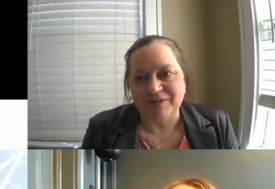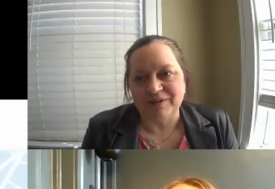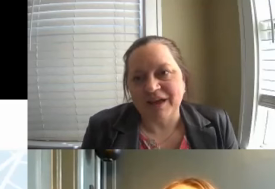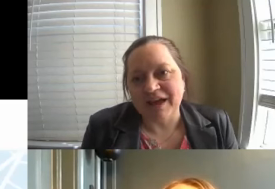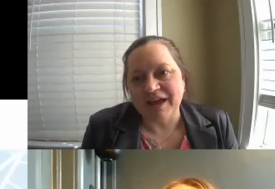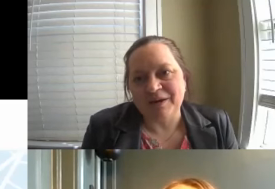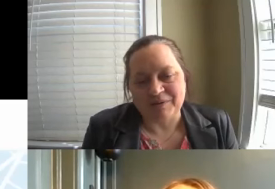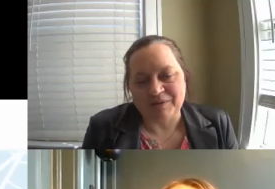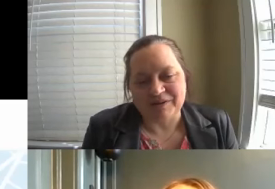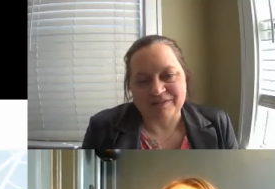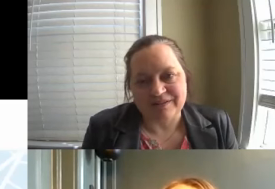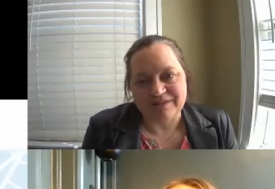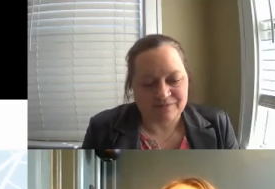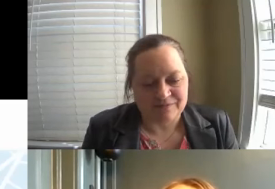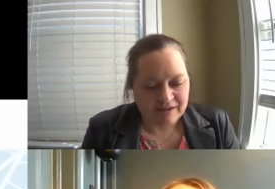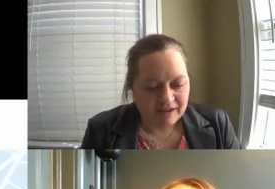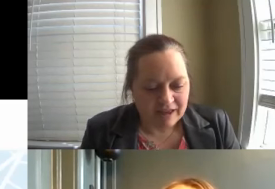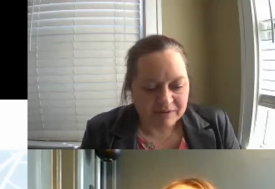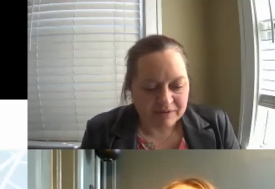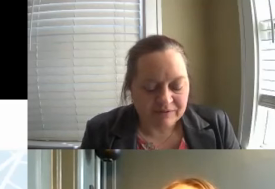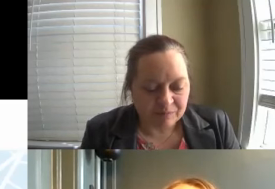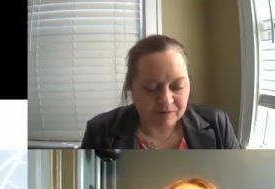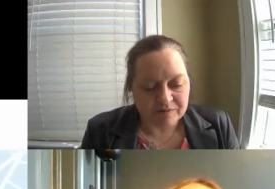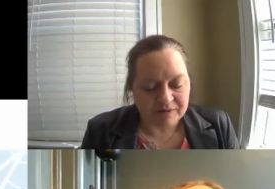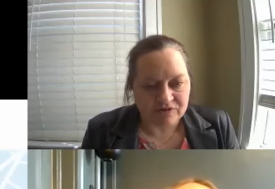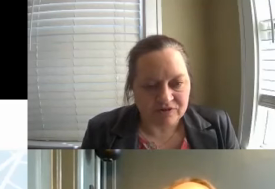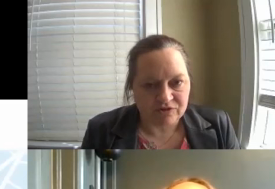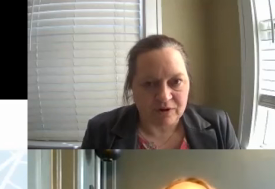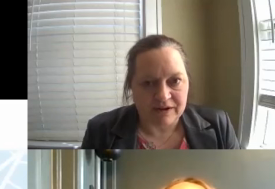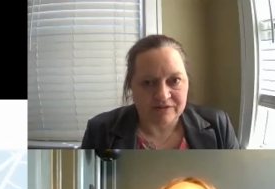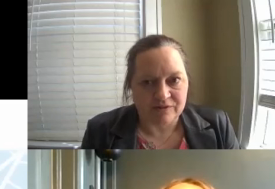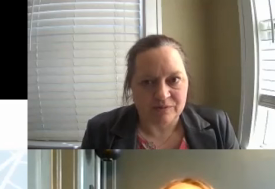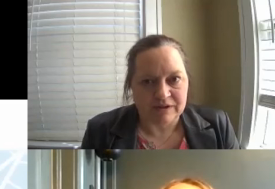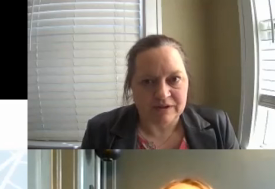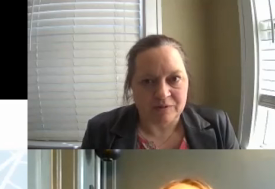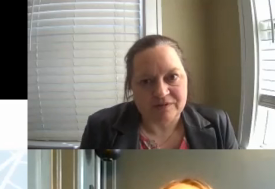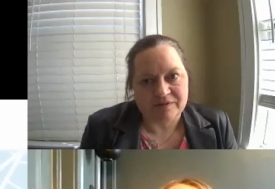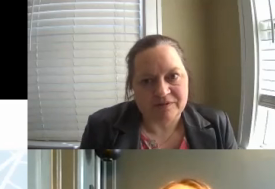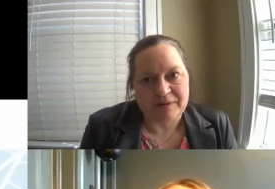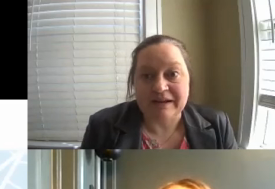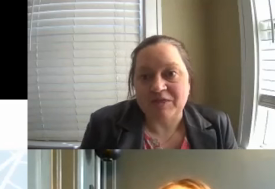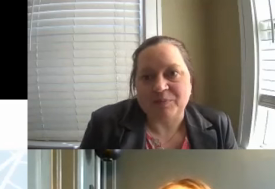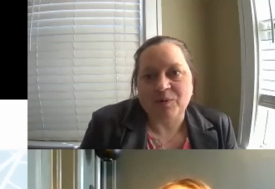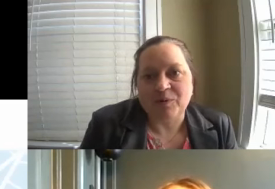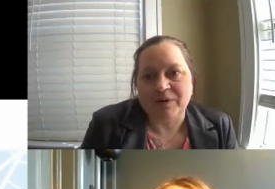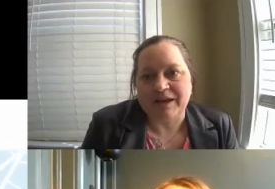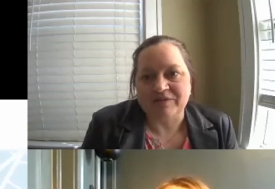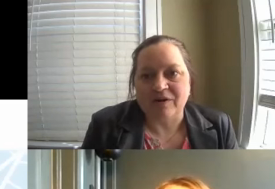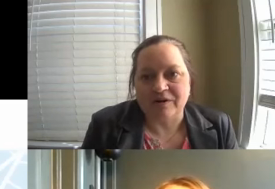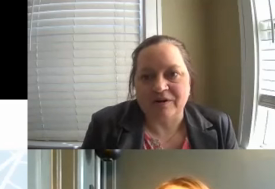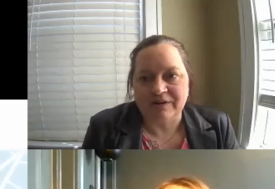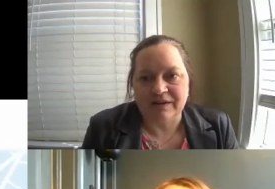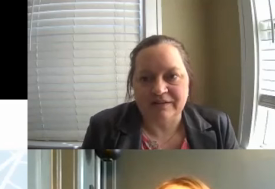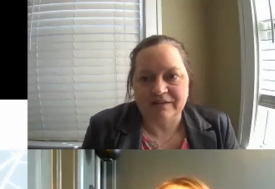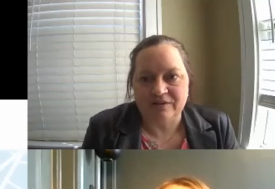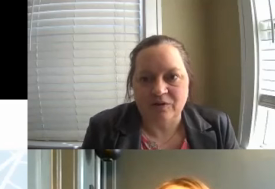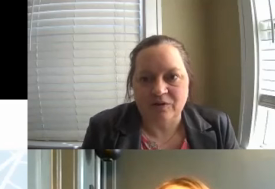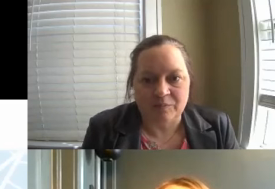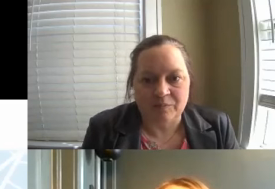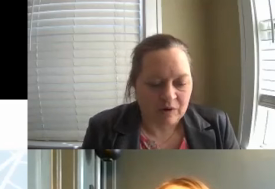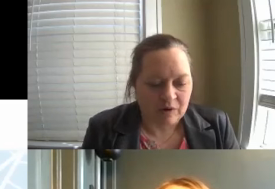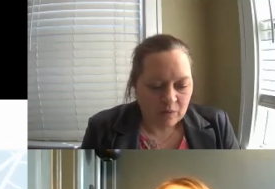to work at the same time, if we're talking about staff. But even with participants, just trying to, participate in the program is hard if you have